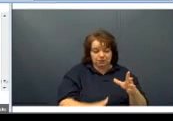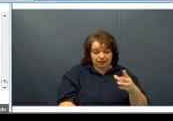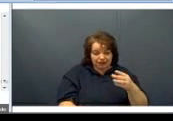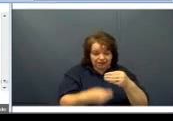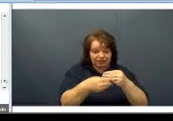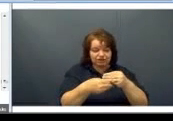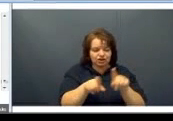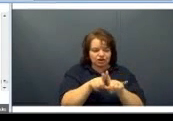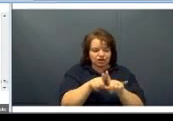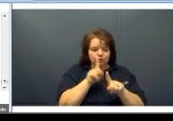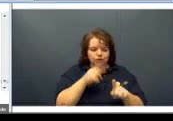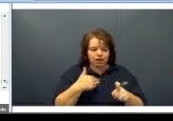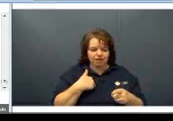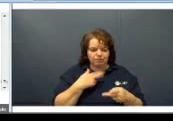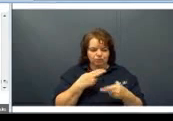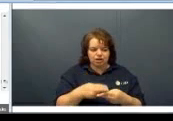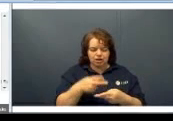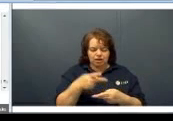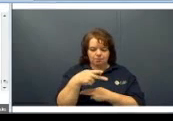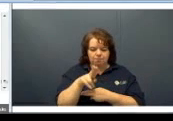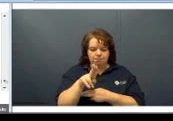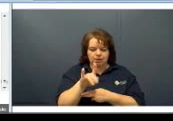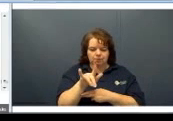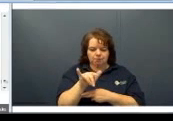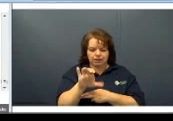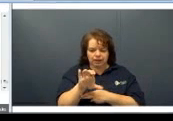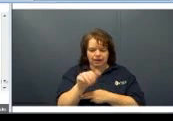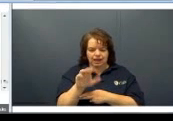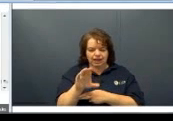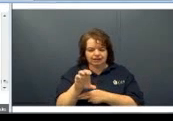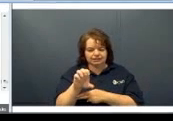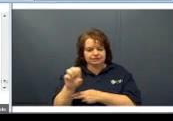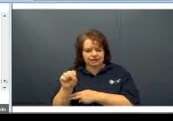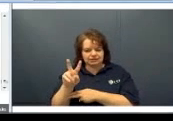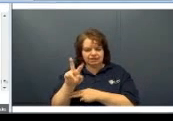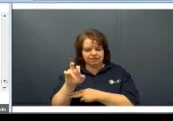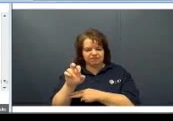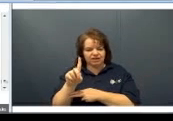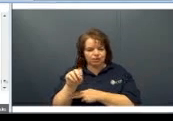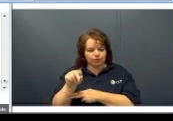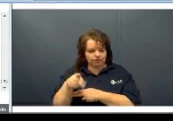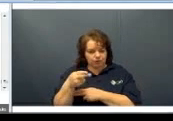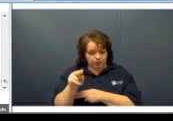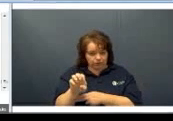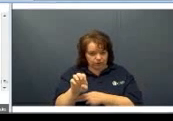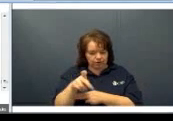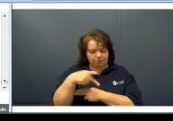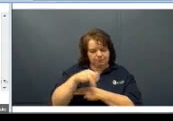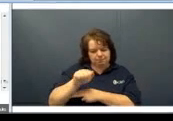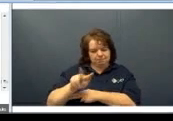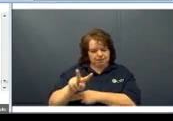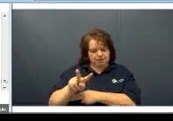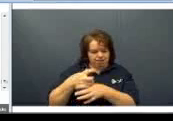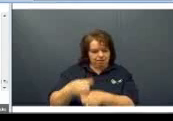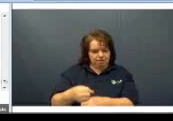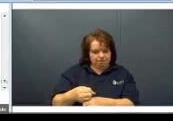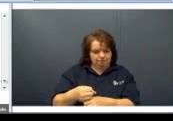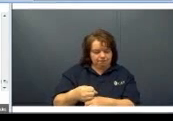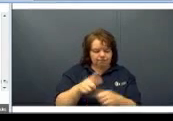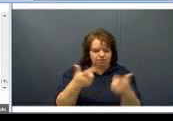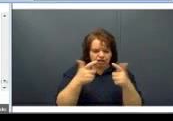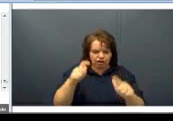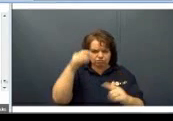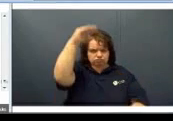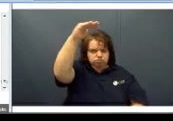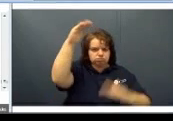interpreter. And so in addition to that, there is something called the Public Access Video Phone, or PAV, which